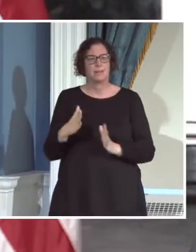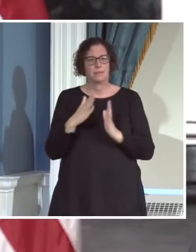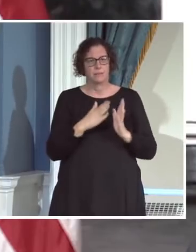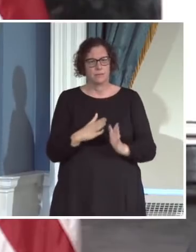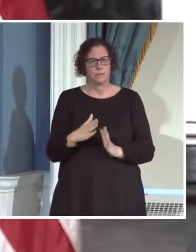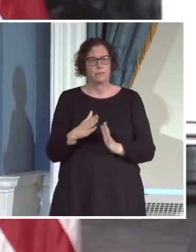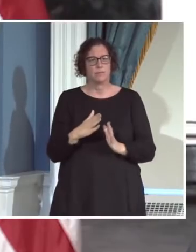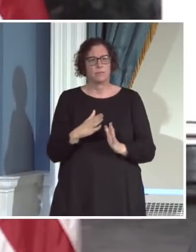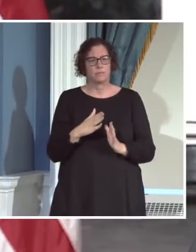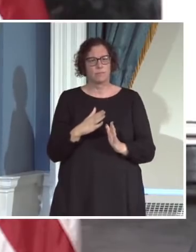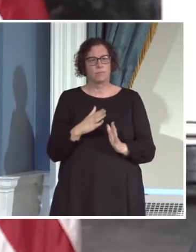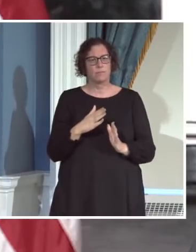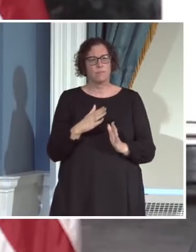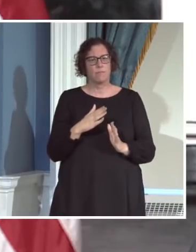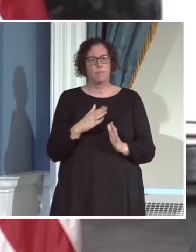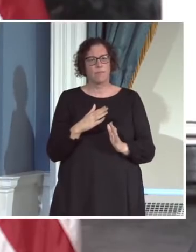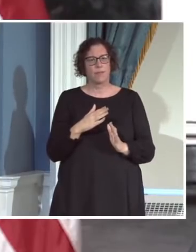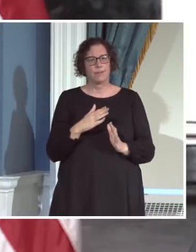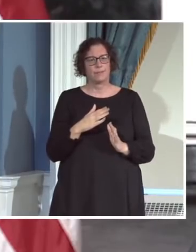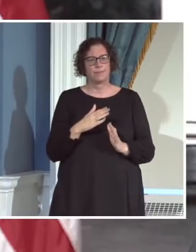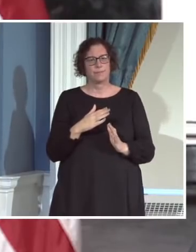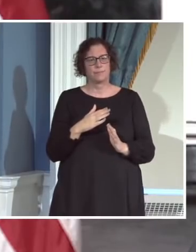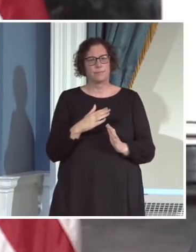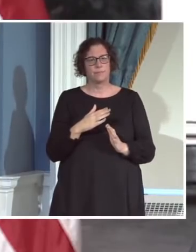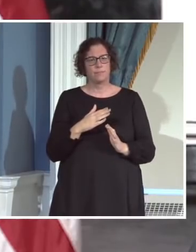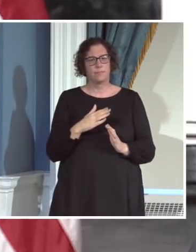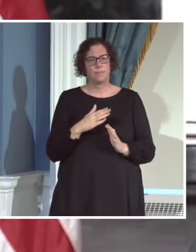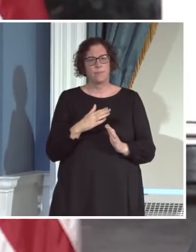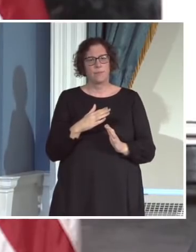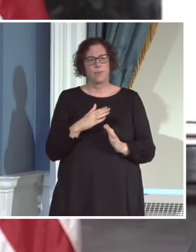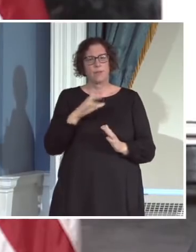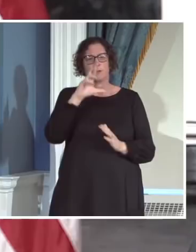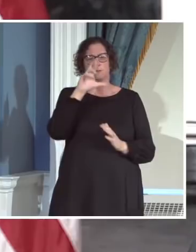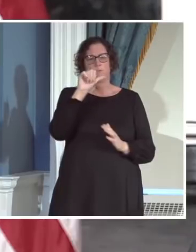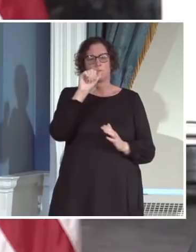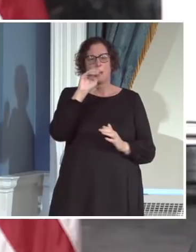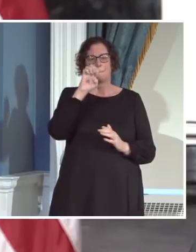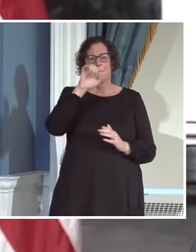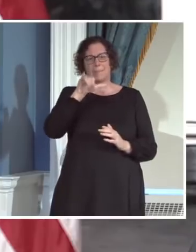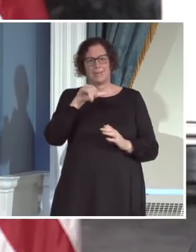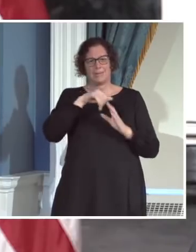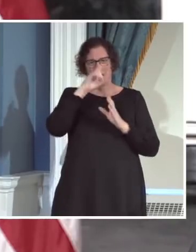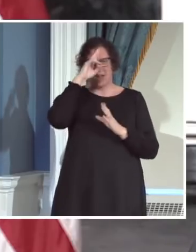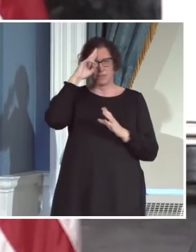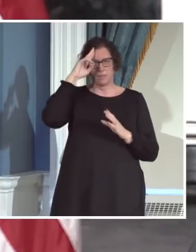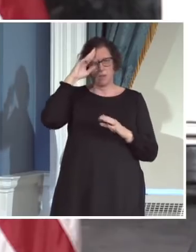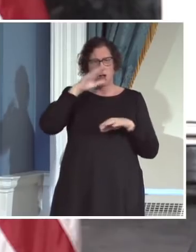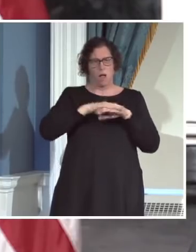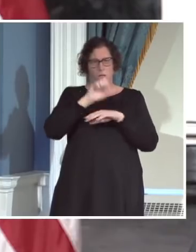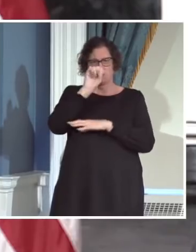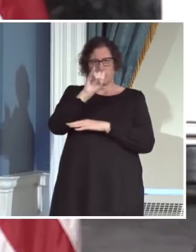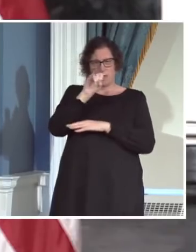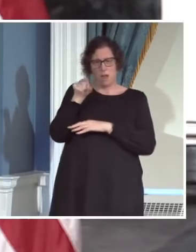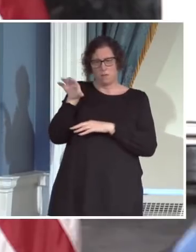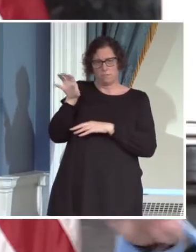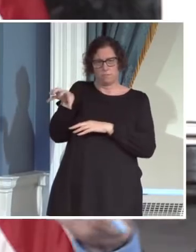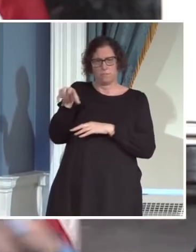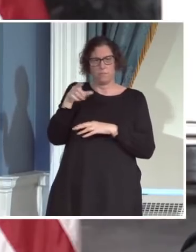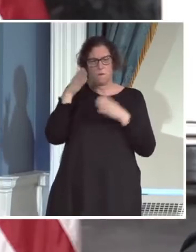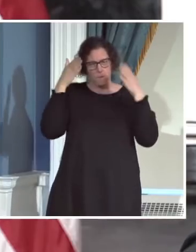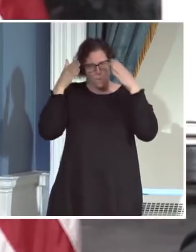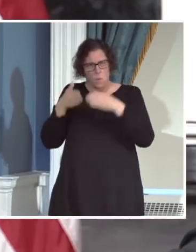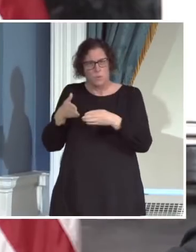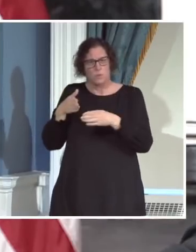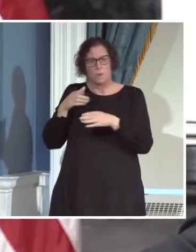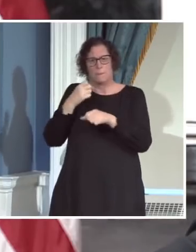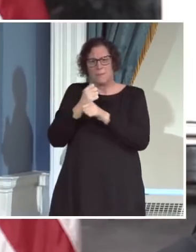Staten Islanders, a lot of people in need. We're going to make sure they have what they need. This is the kind of thing where the